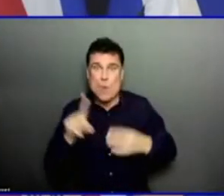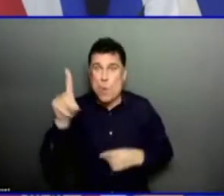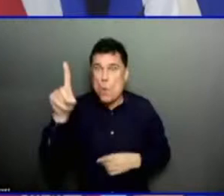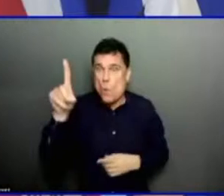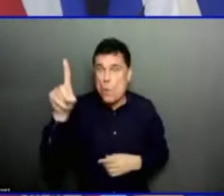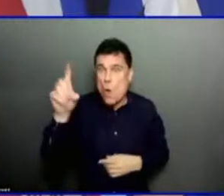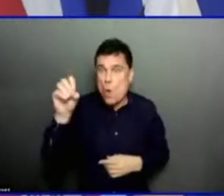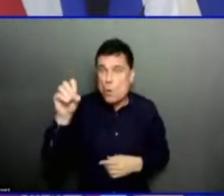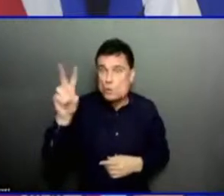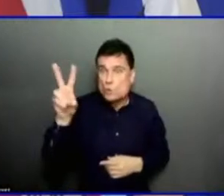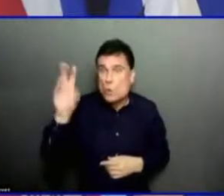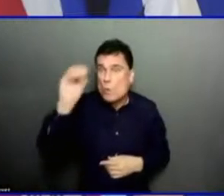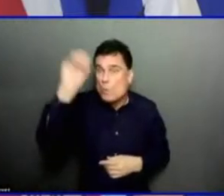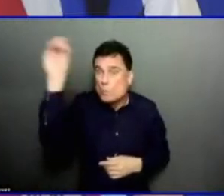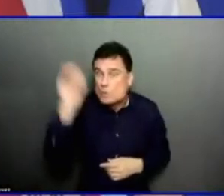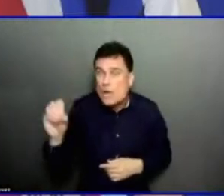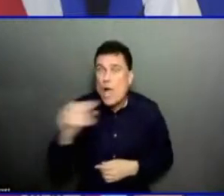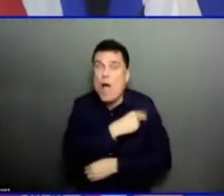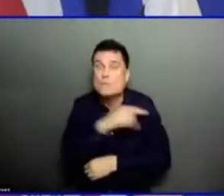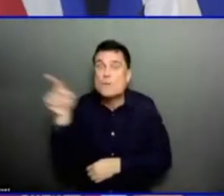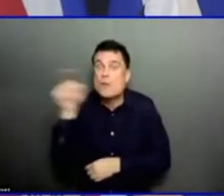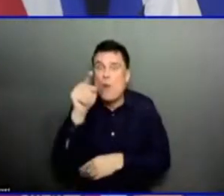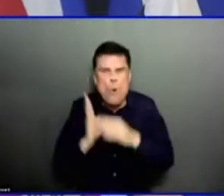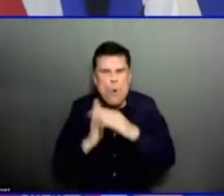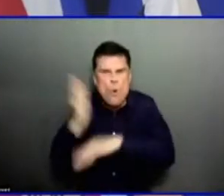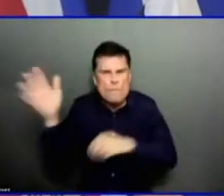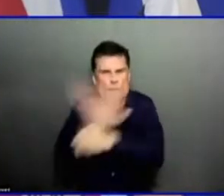cases. We also have surge bed capacity. That's